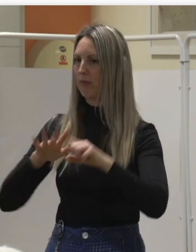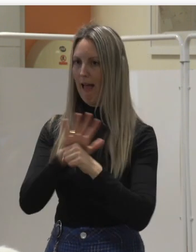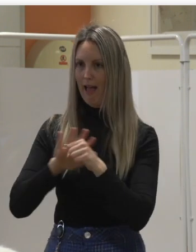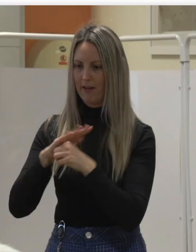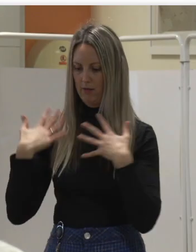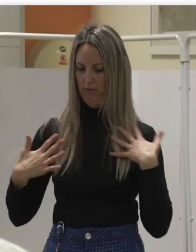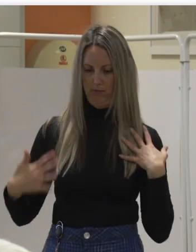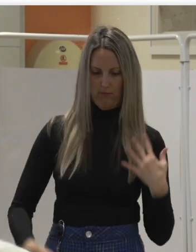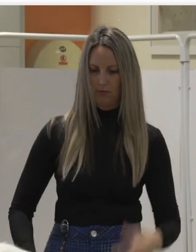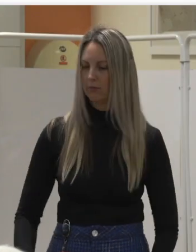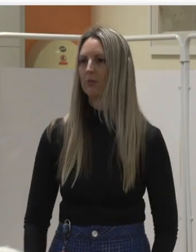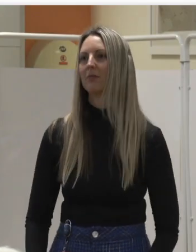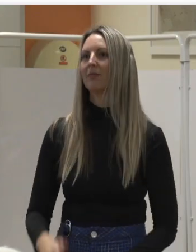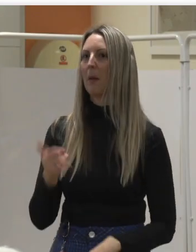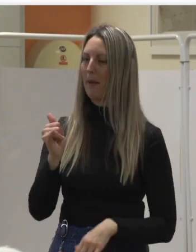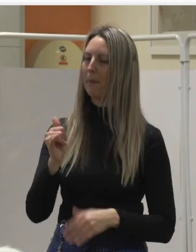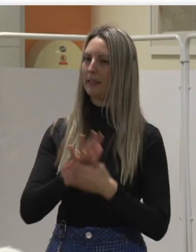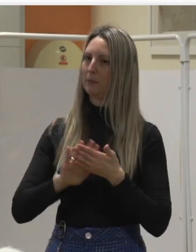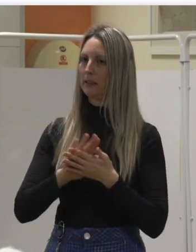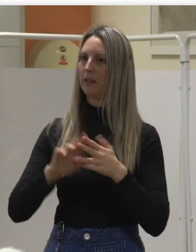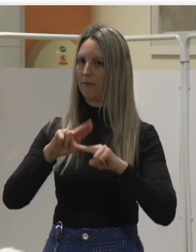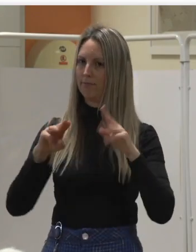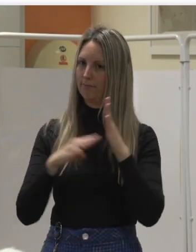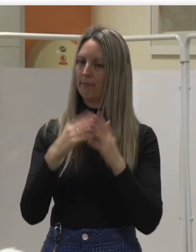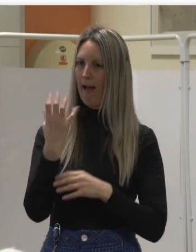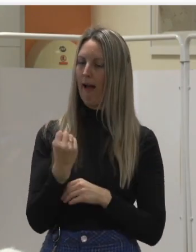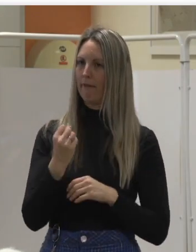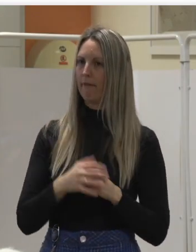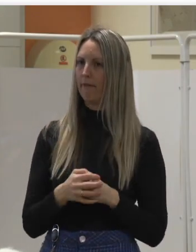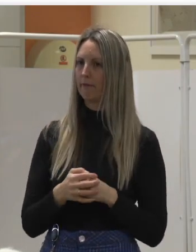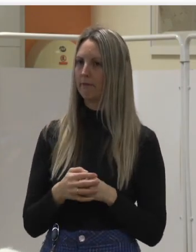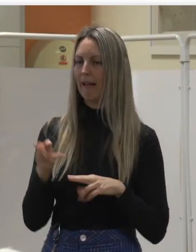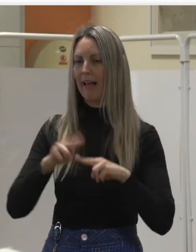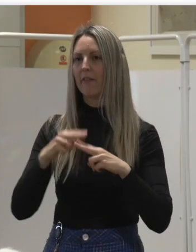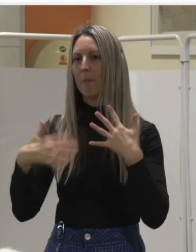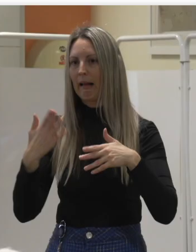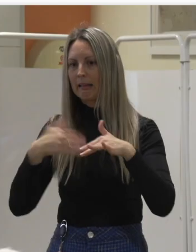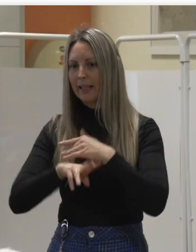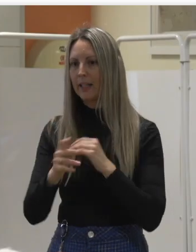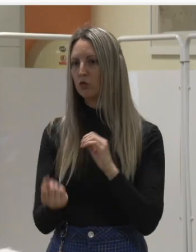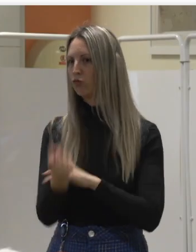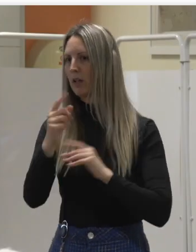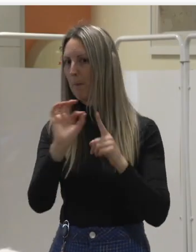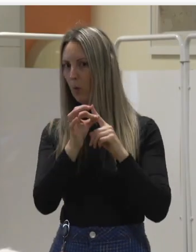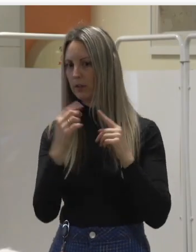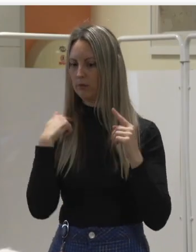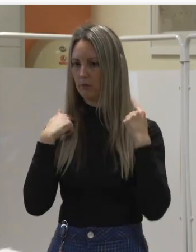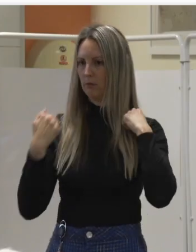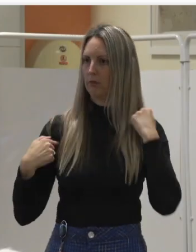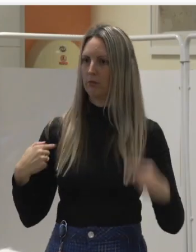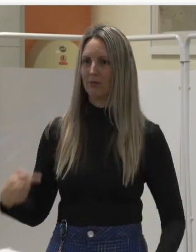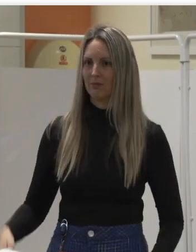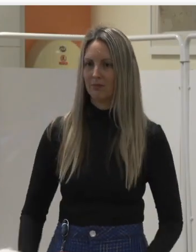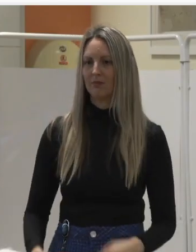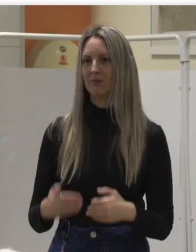an indication that that person has fibromyalgia. So that comes, hopefully